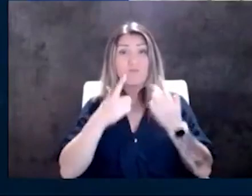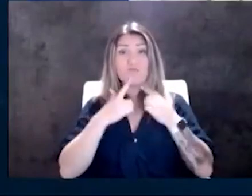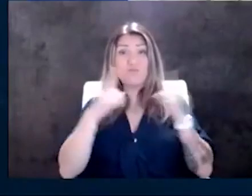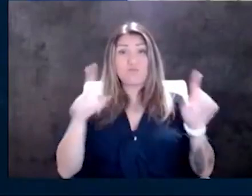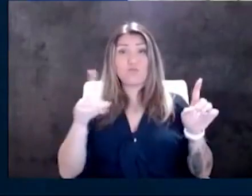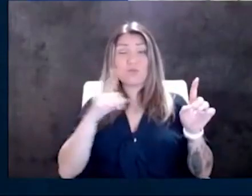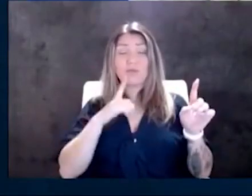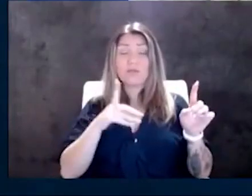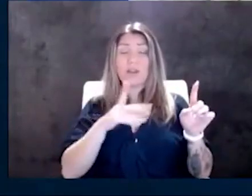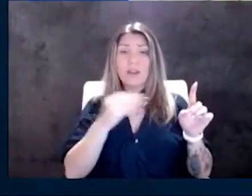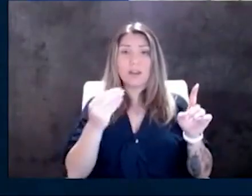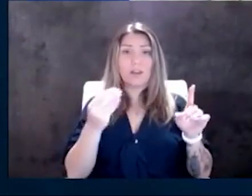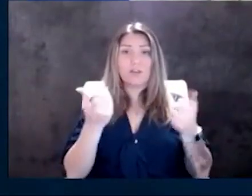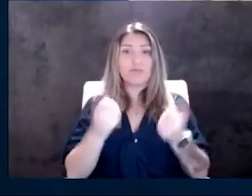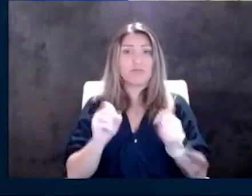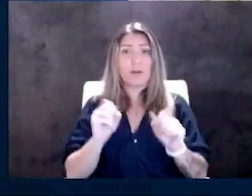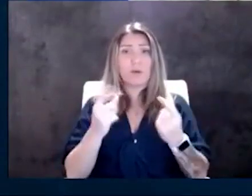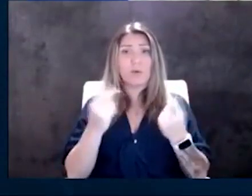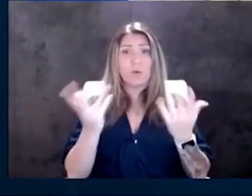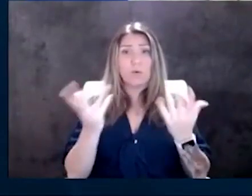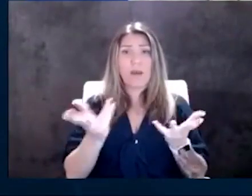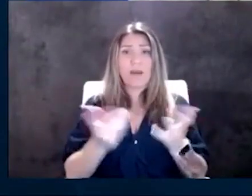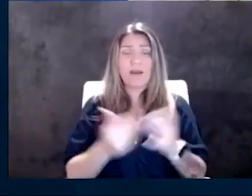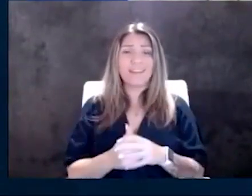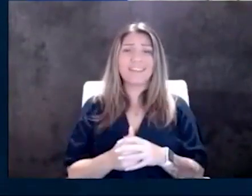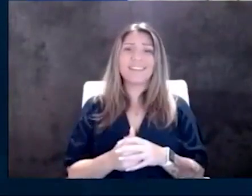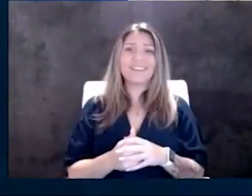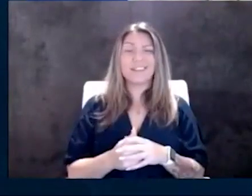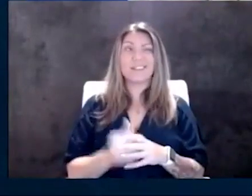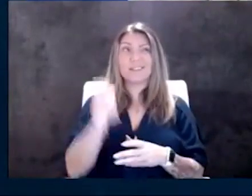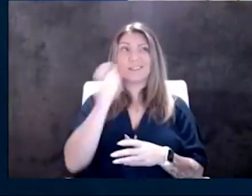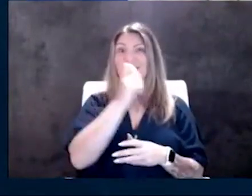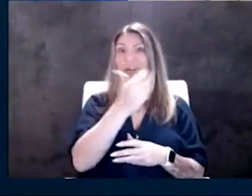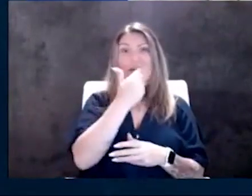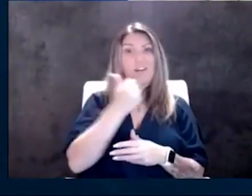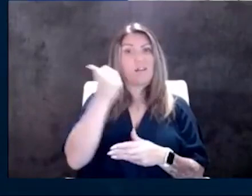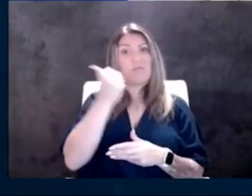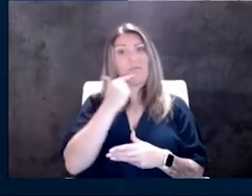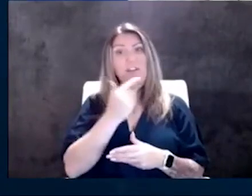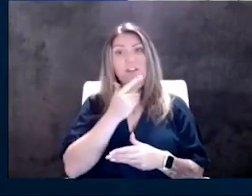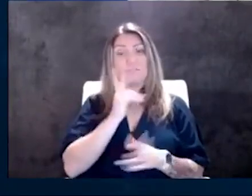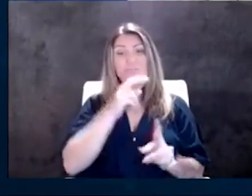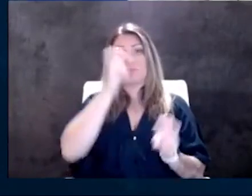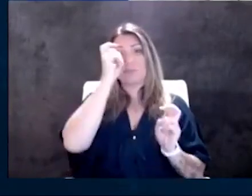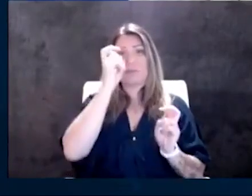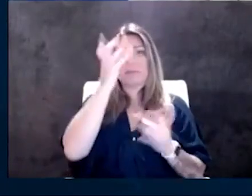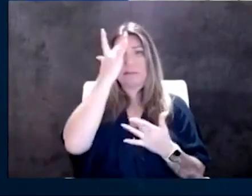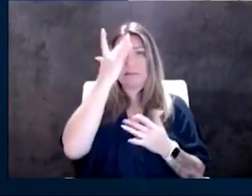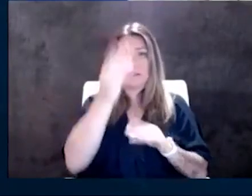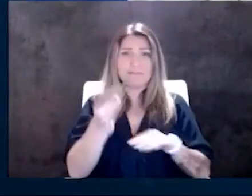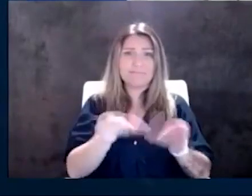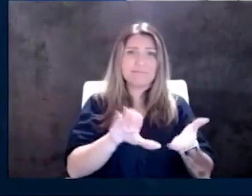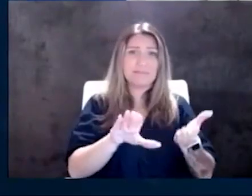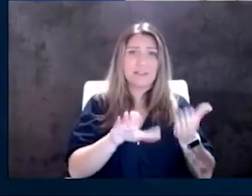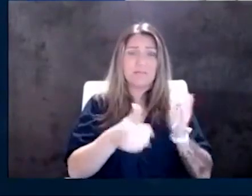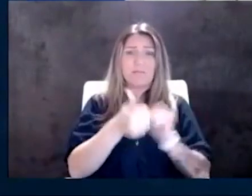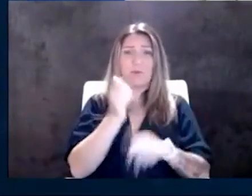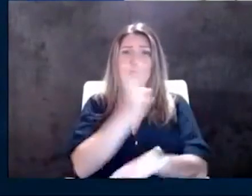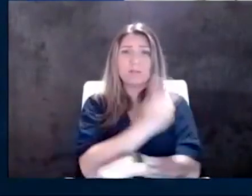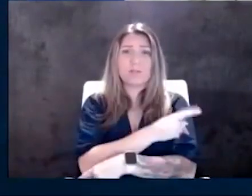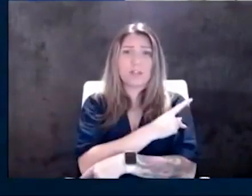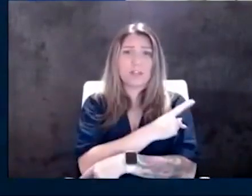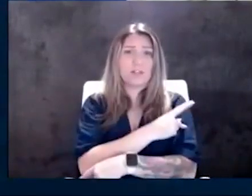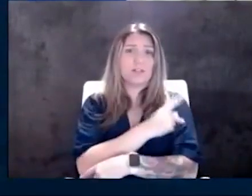to do is we're not going to do a lot better against severe illness and death in most patients because we're already incredibly good at